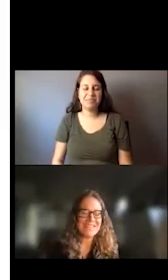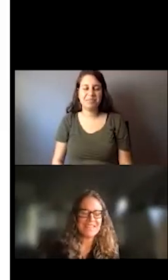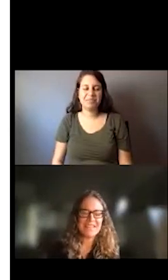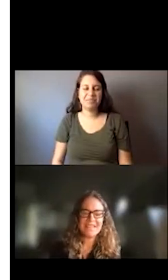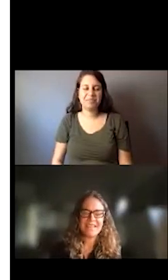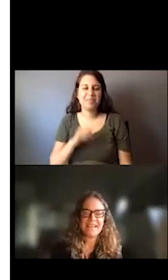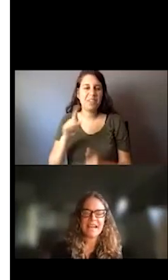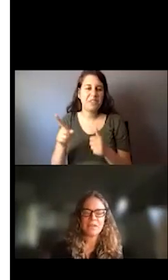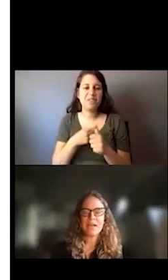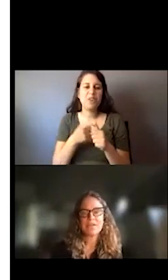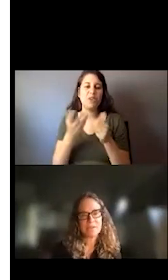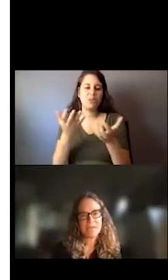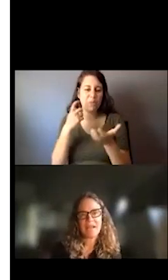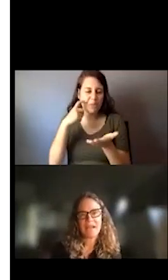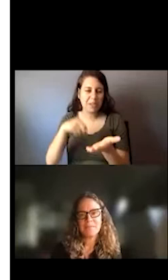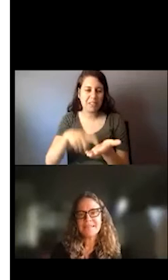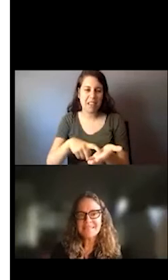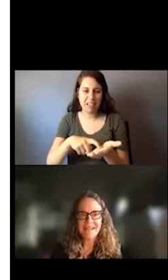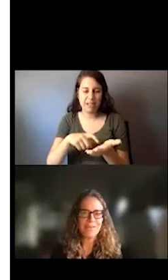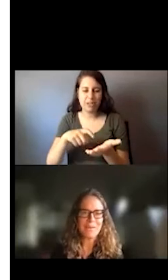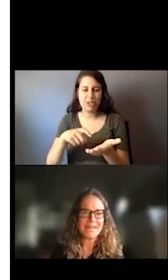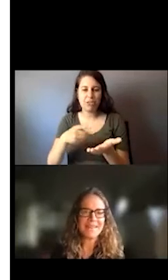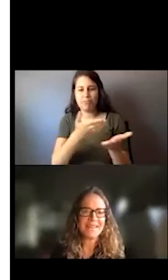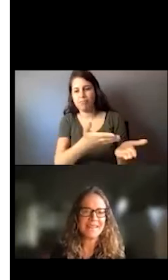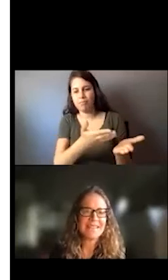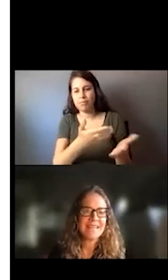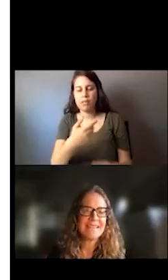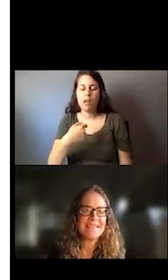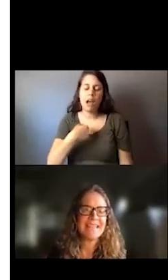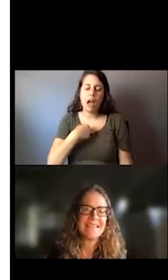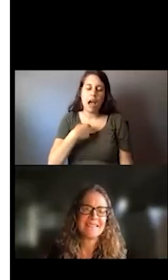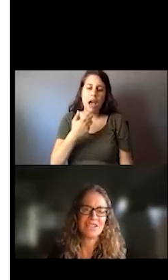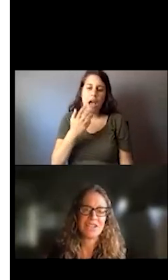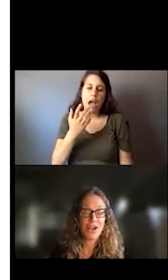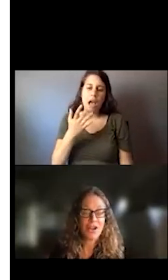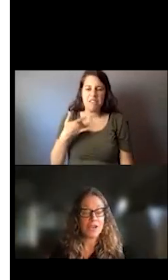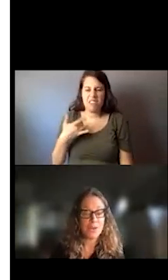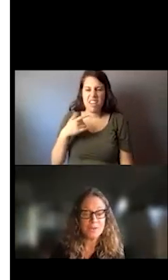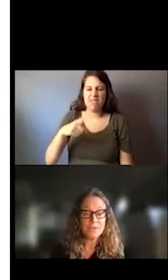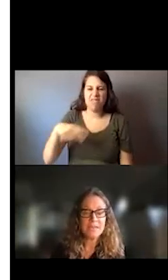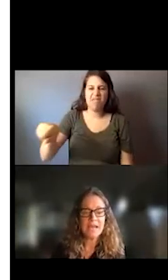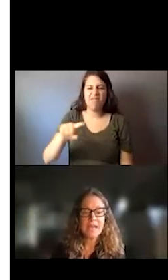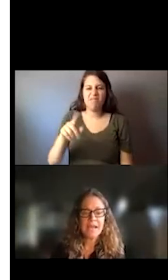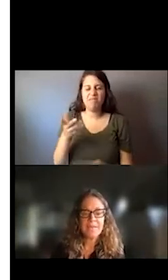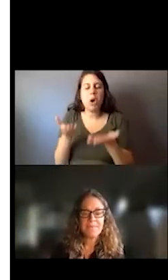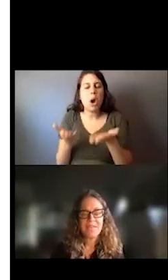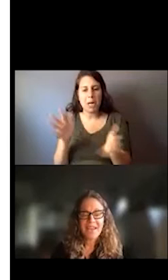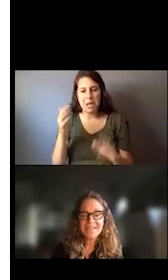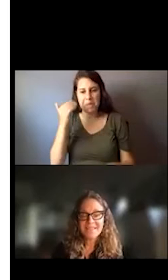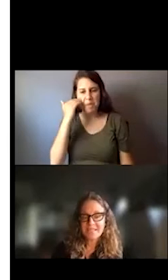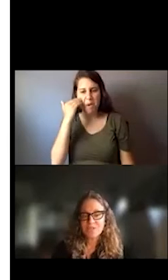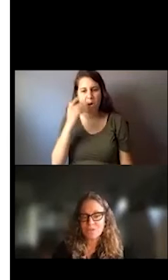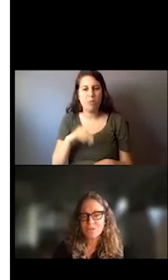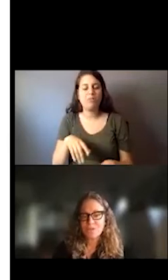by acknowledging out loud something that I'm guessing that everyone attending today's session already knows.